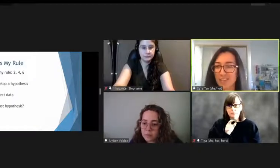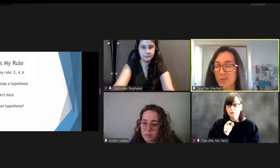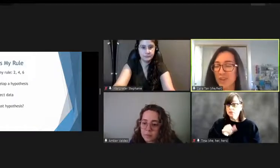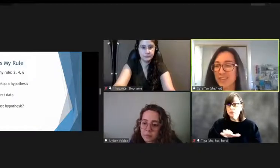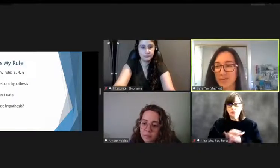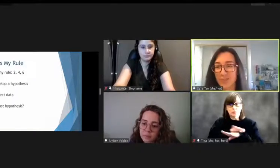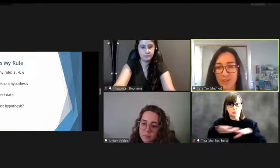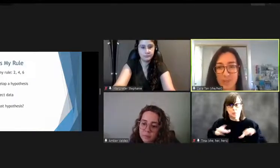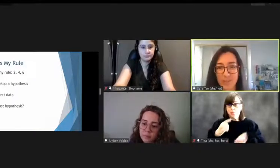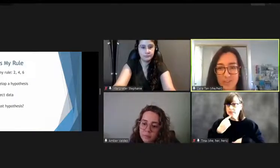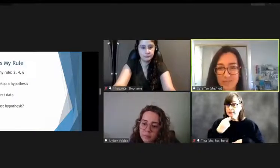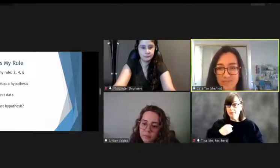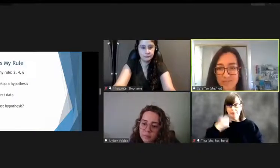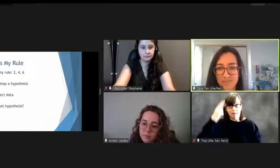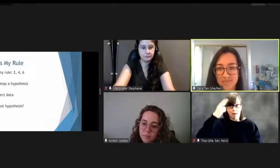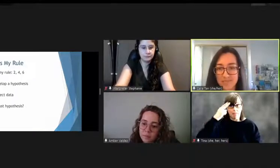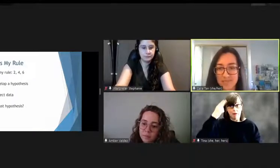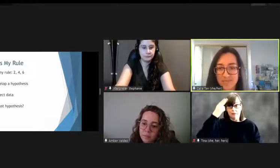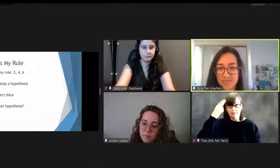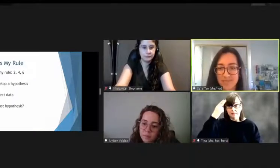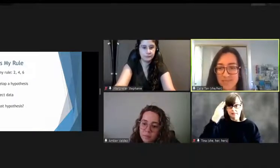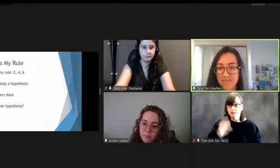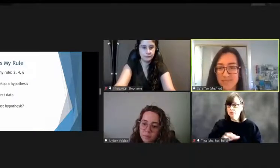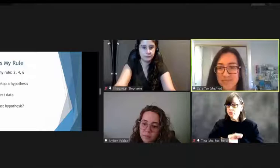Just give me a set of 3 numbers.